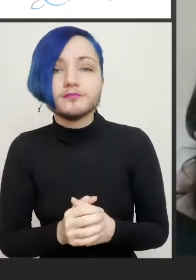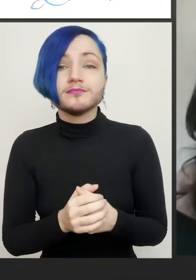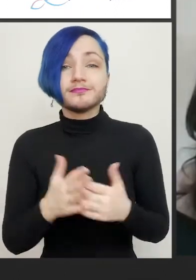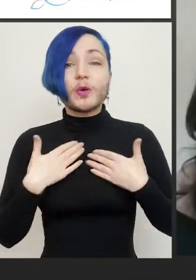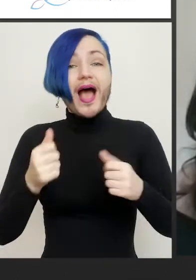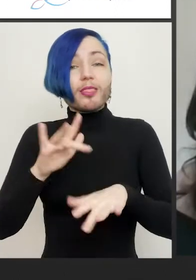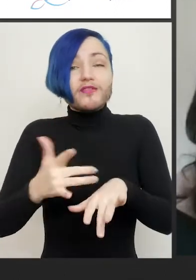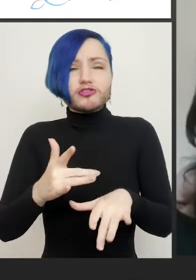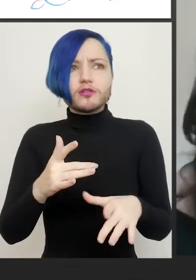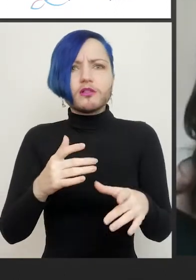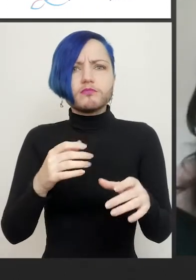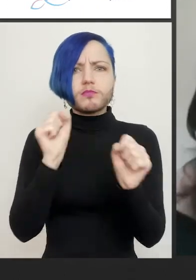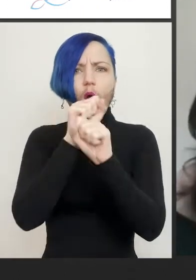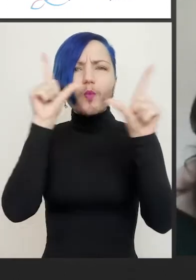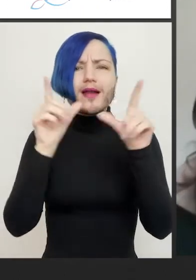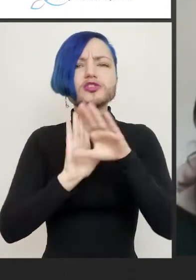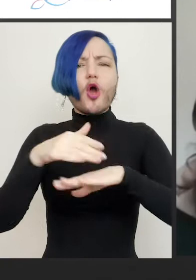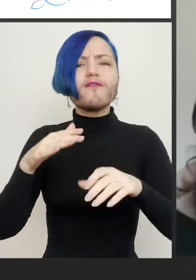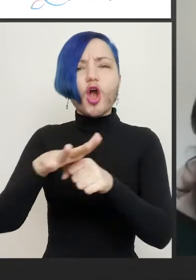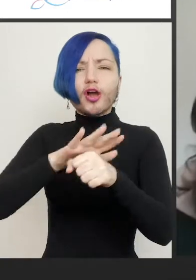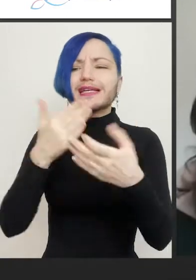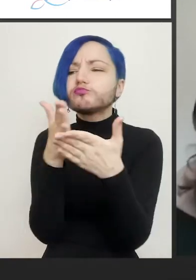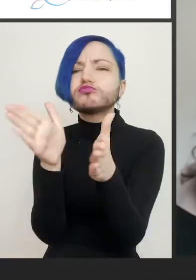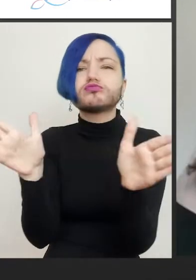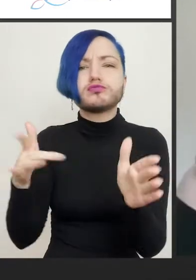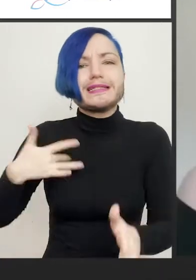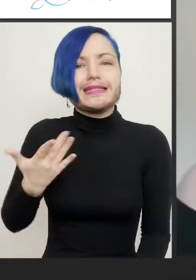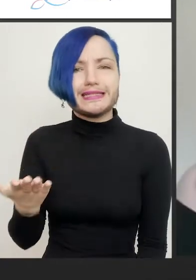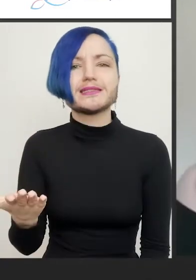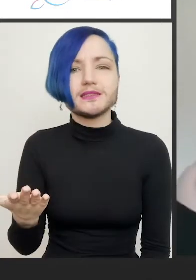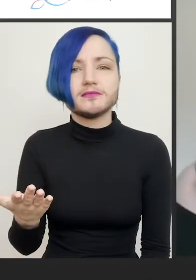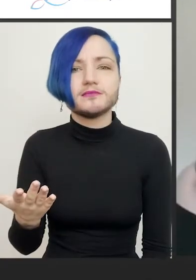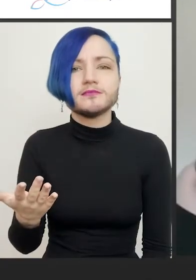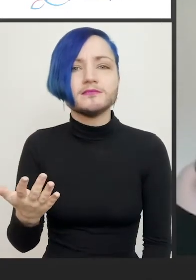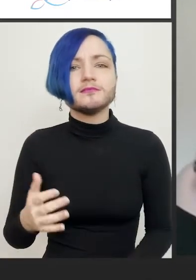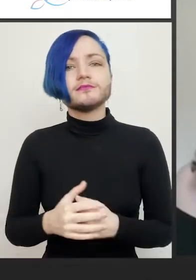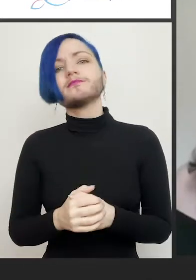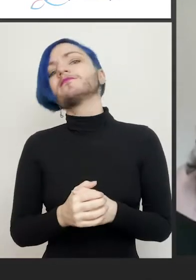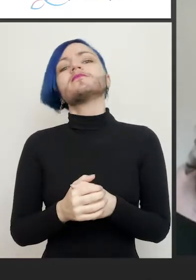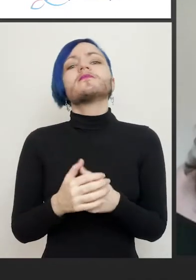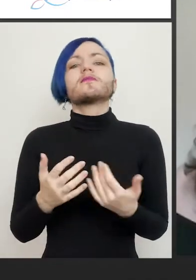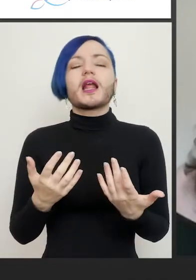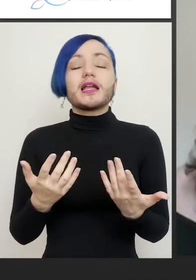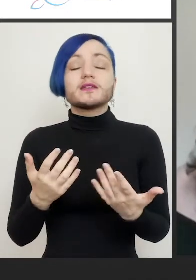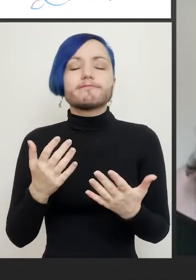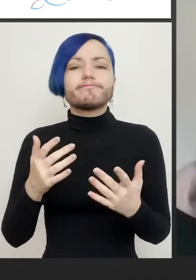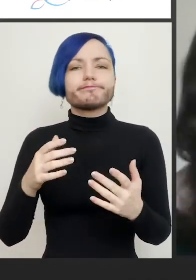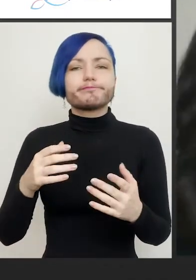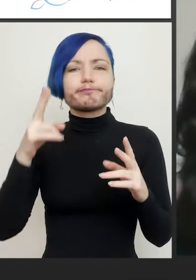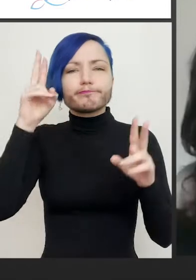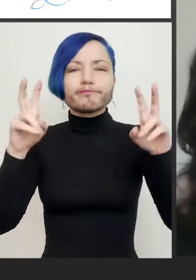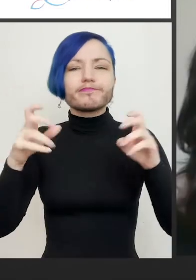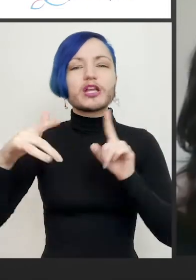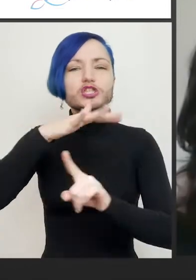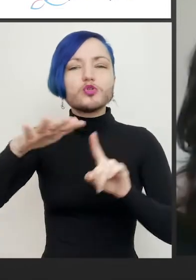of the broader context of people's lives in which they're living, and you know, social capital, this idea of